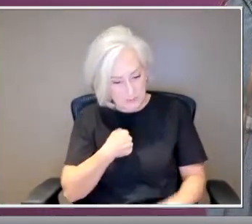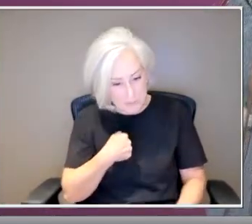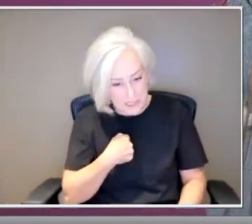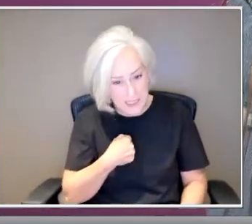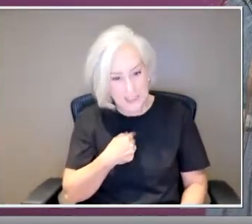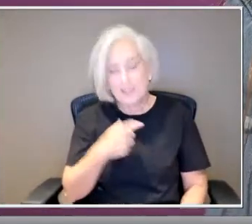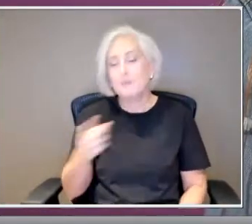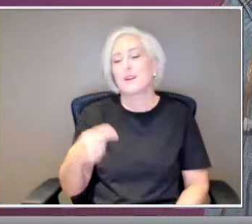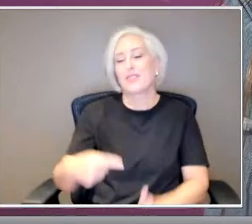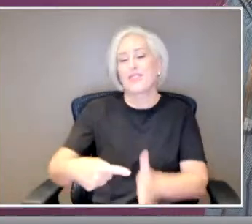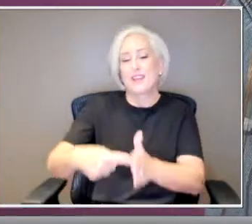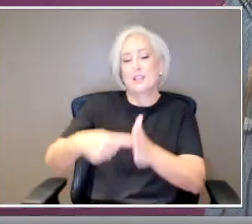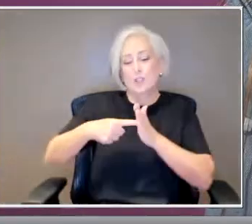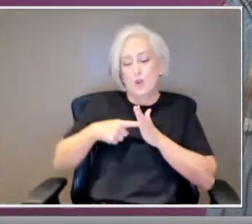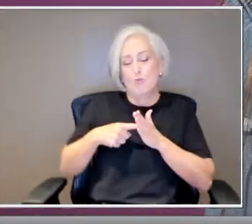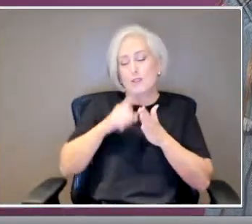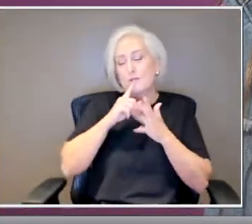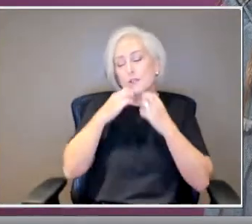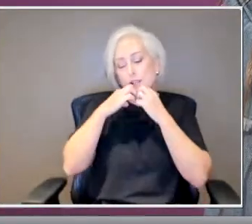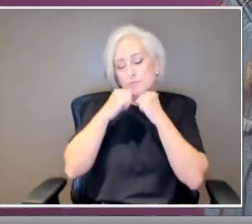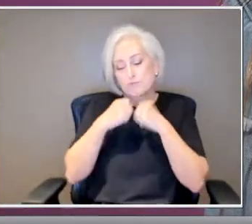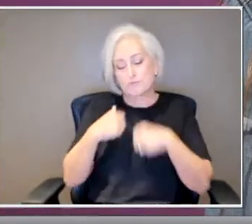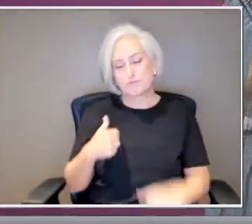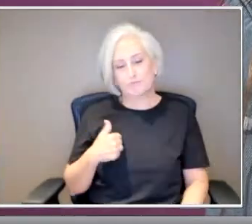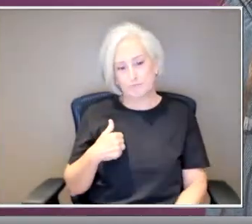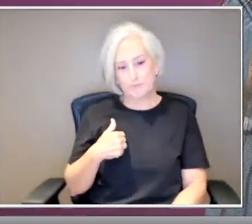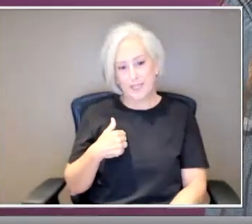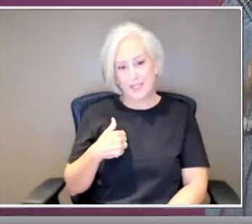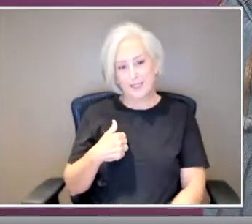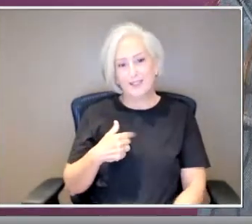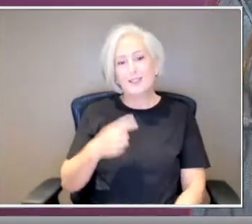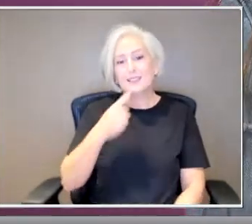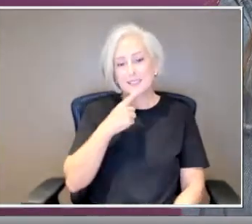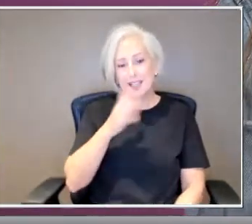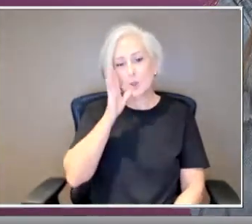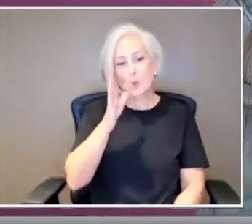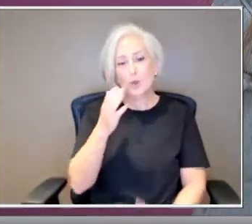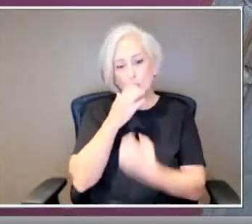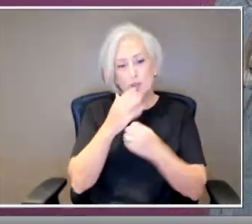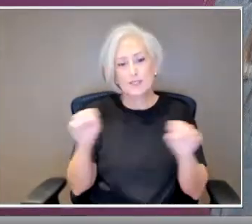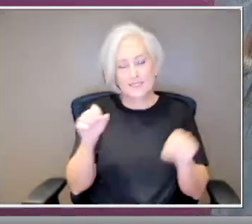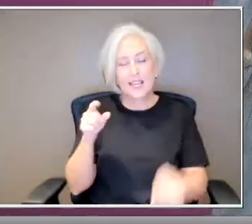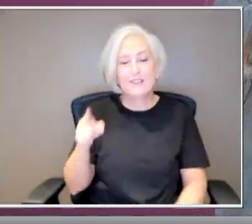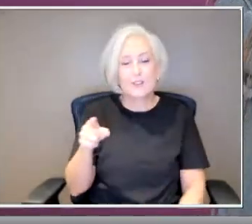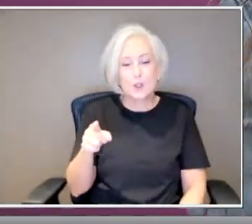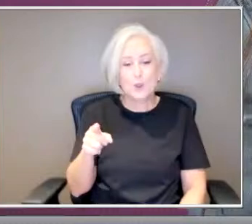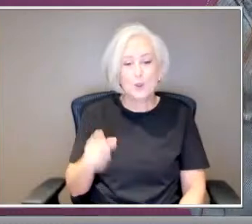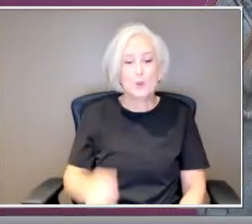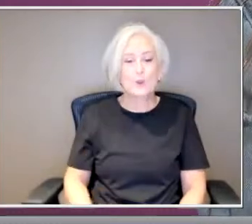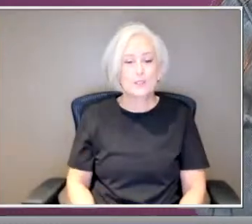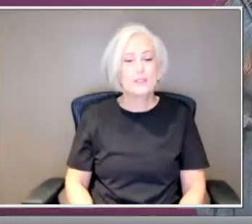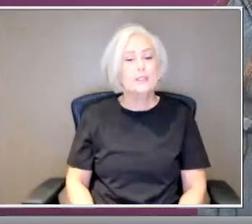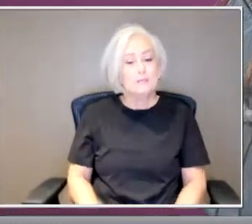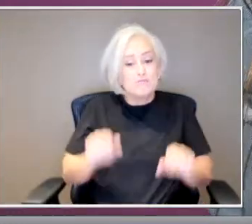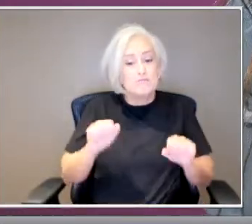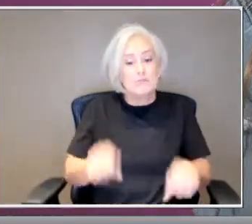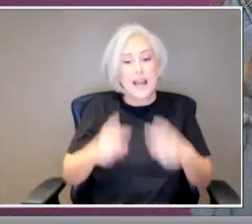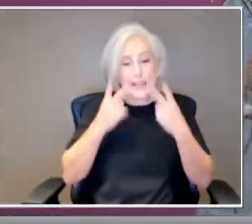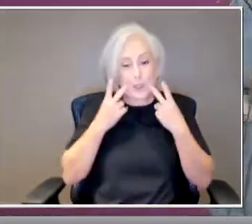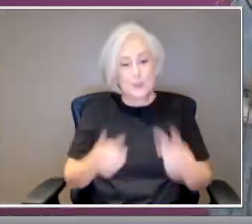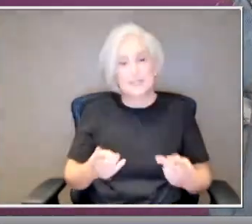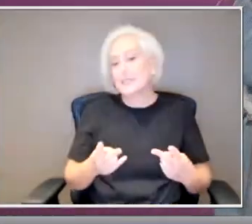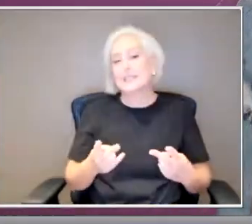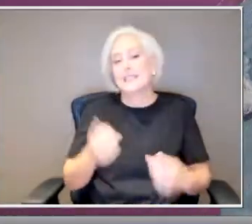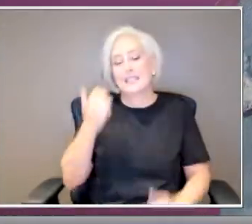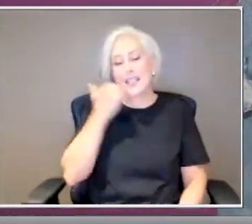they cared about me, and just for them to be like, we're going to save you. And I was able to see that every day that